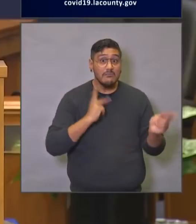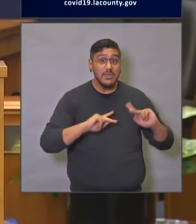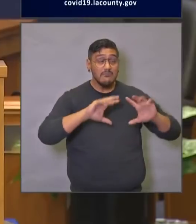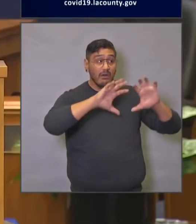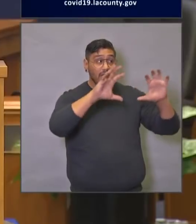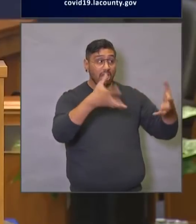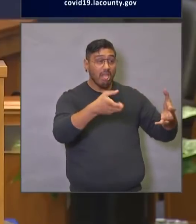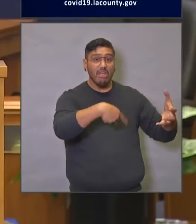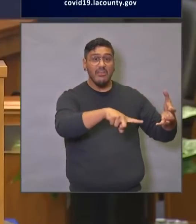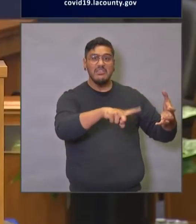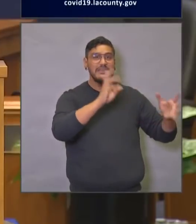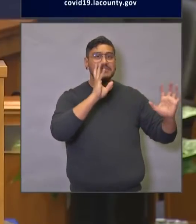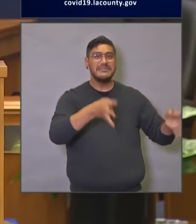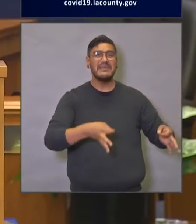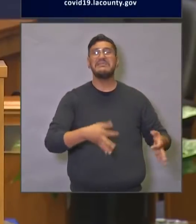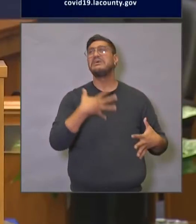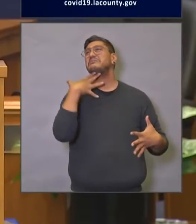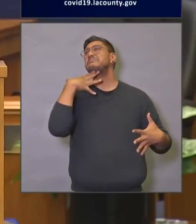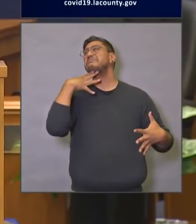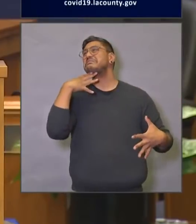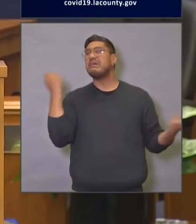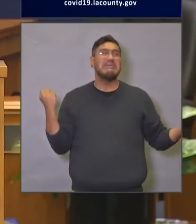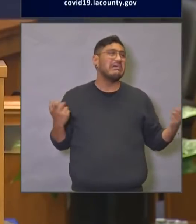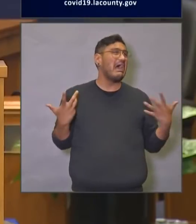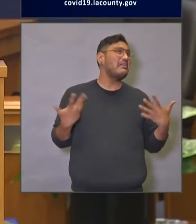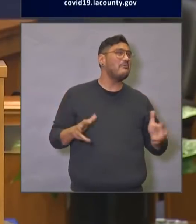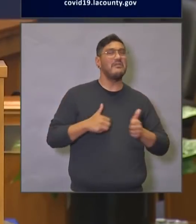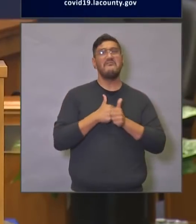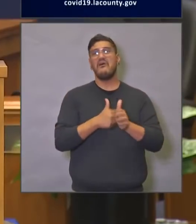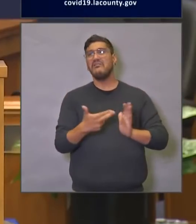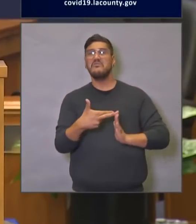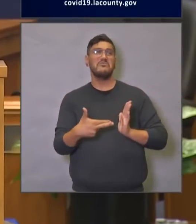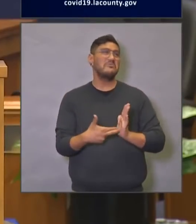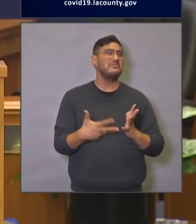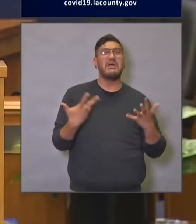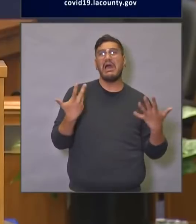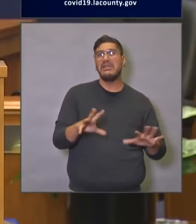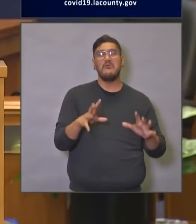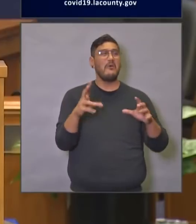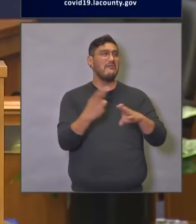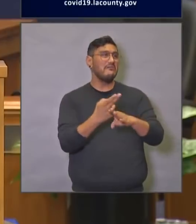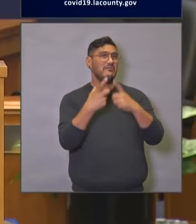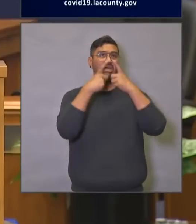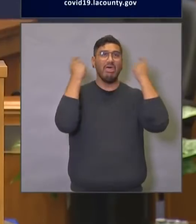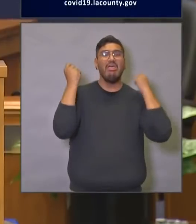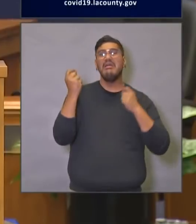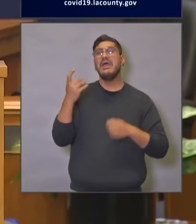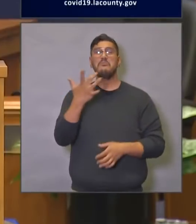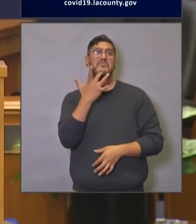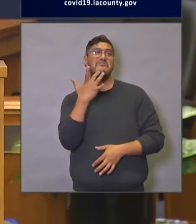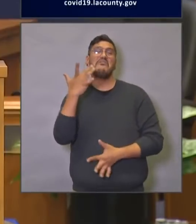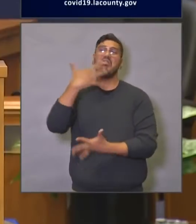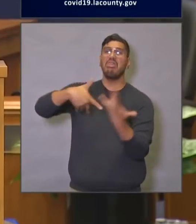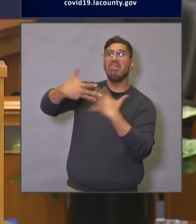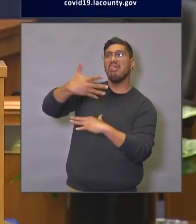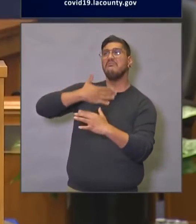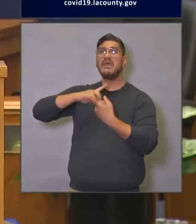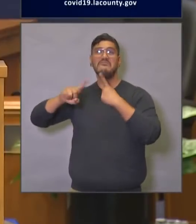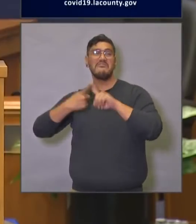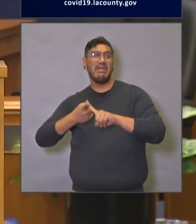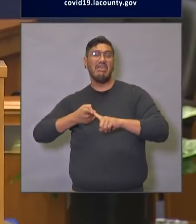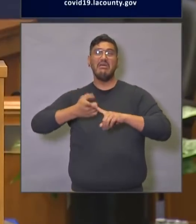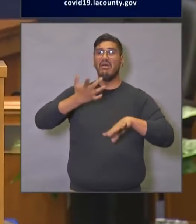going to do this. I'm sick of this virus, and I don't want to put my face covering on, and I'm going to hang out with my friends. We